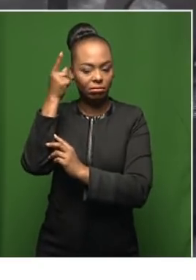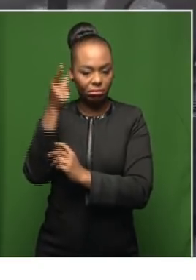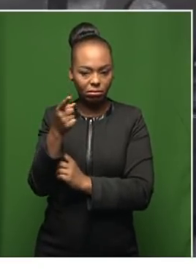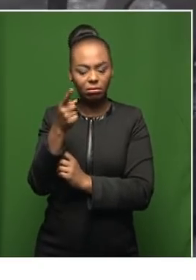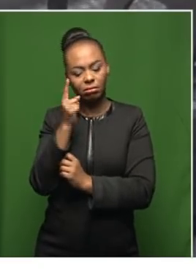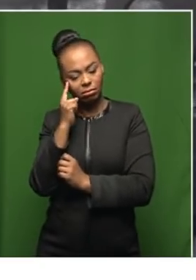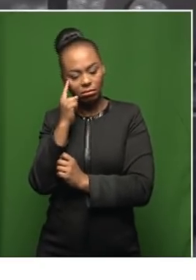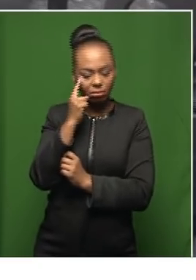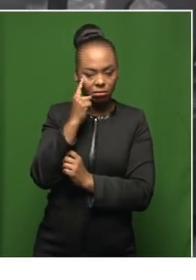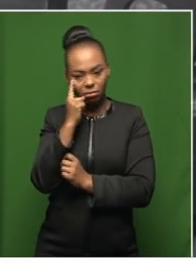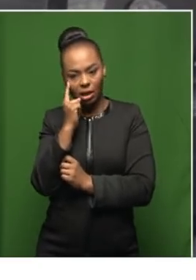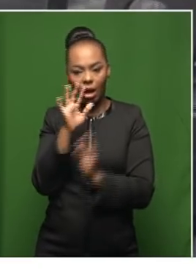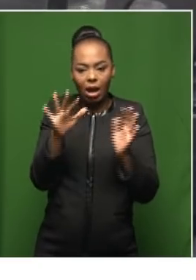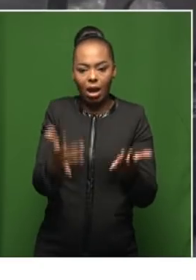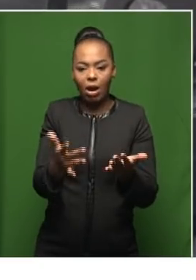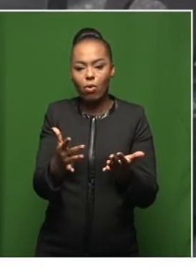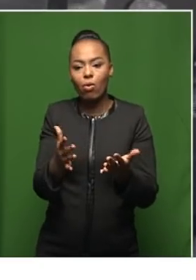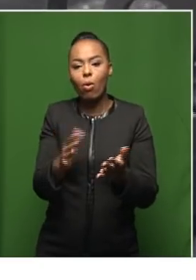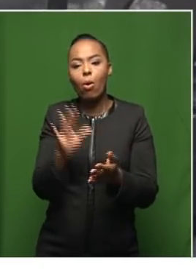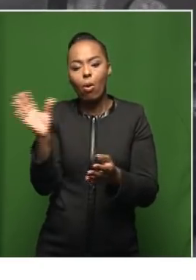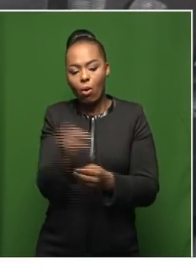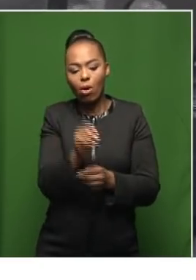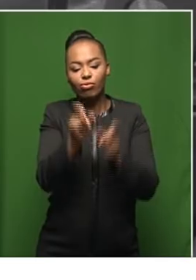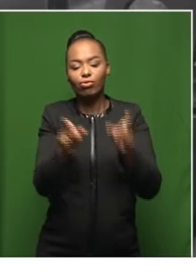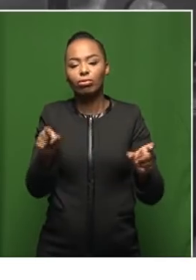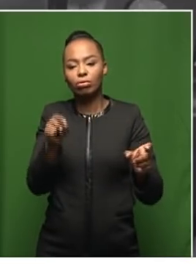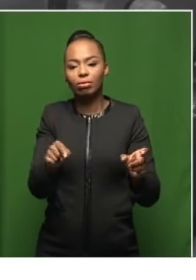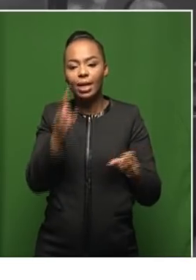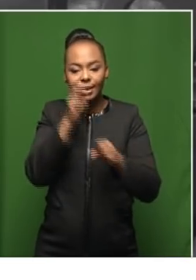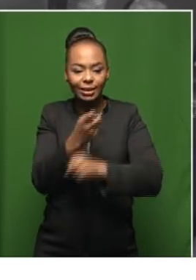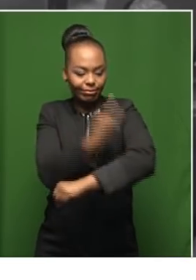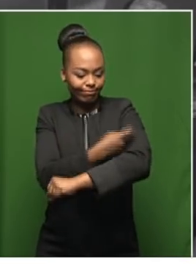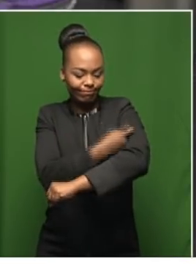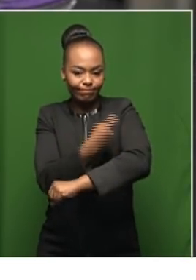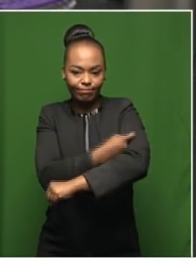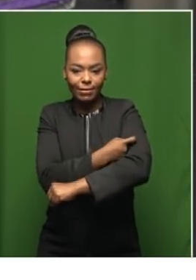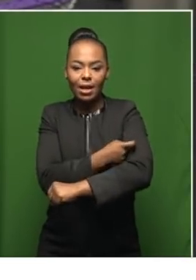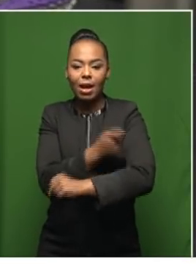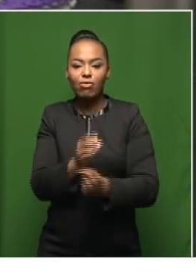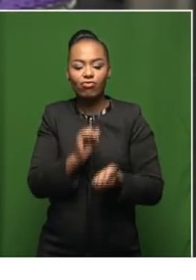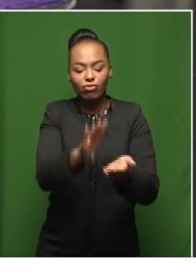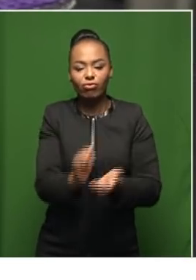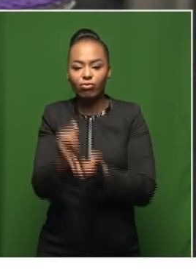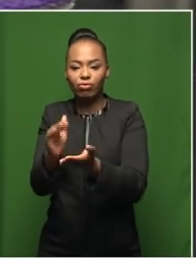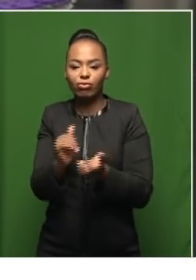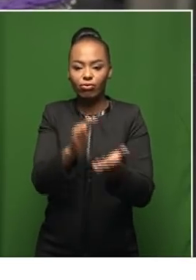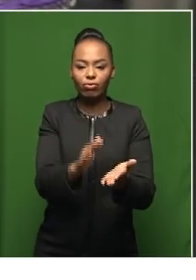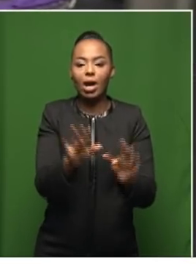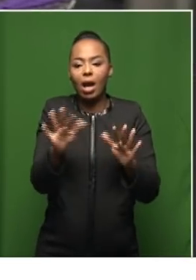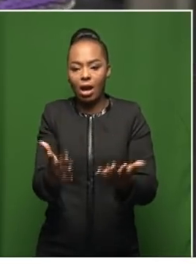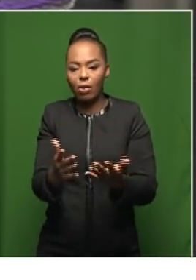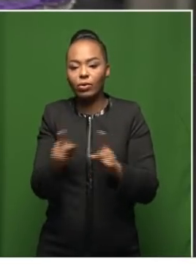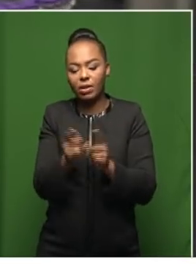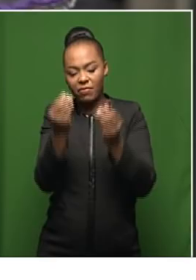how the rest of the population that needs to be vaccinated would be financed. And that's how we started some